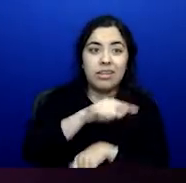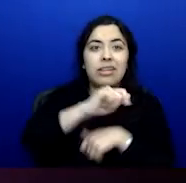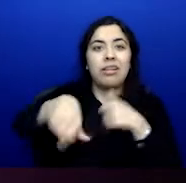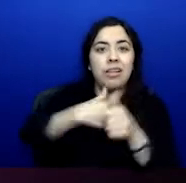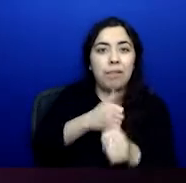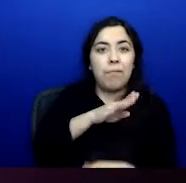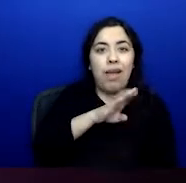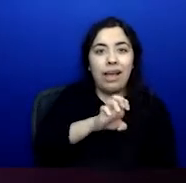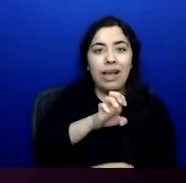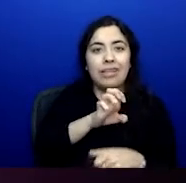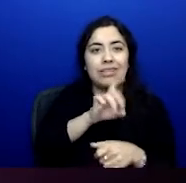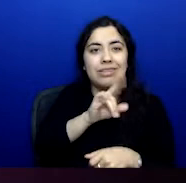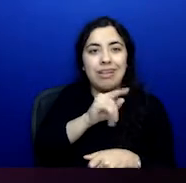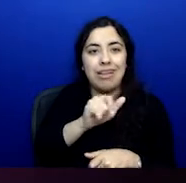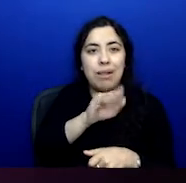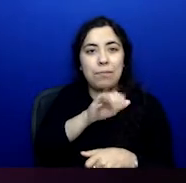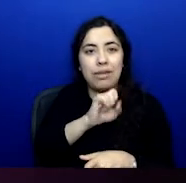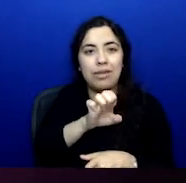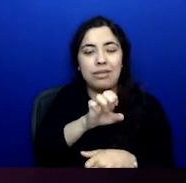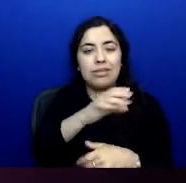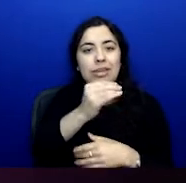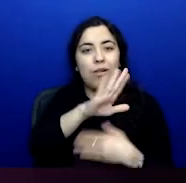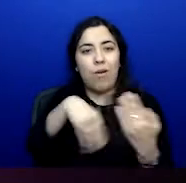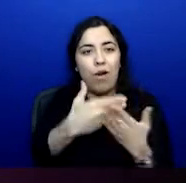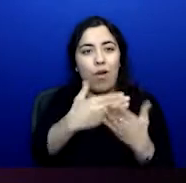database and all the other framework stuff.